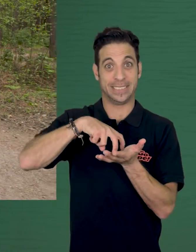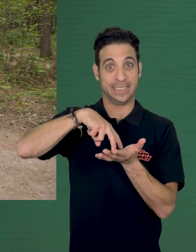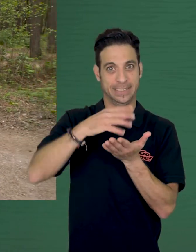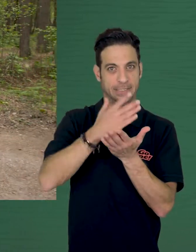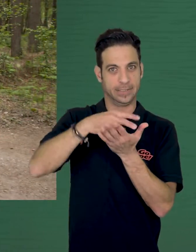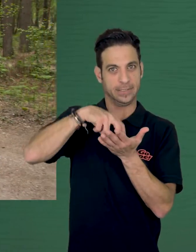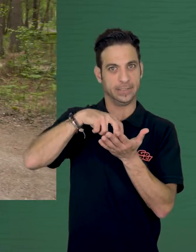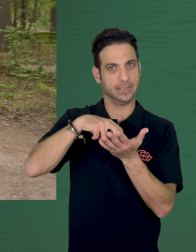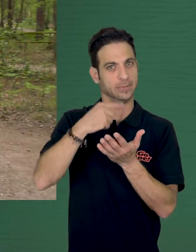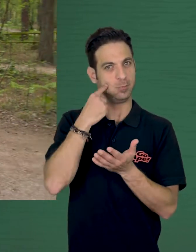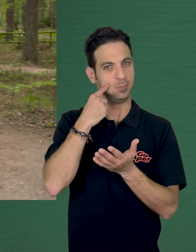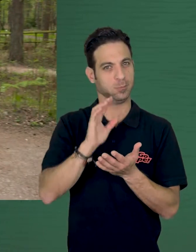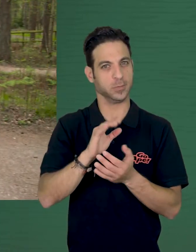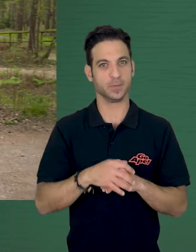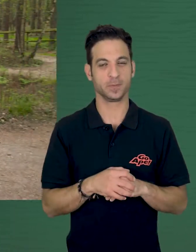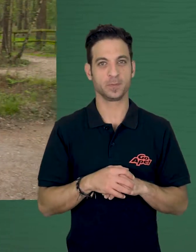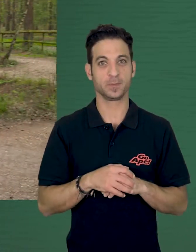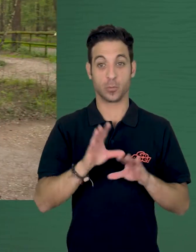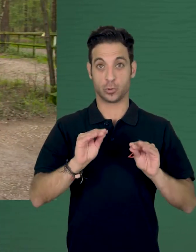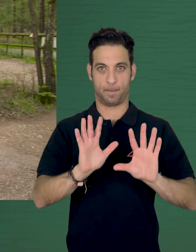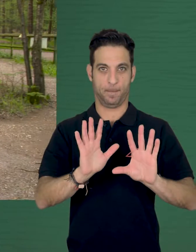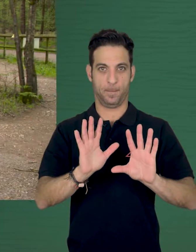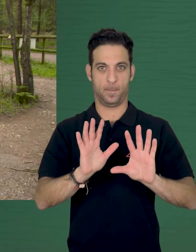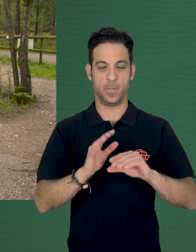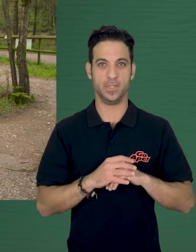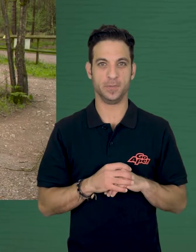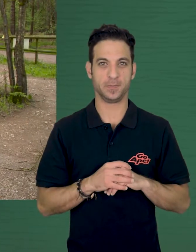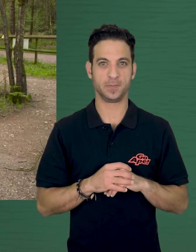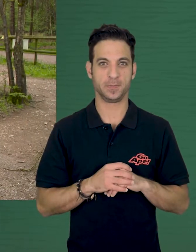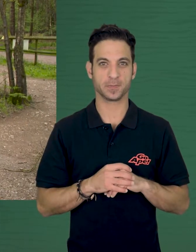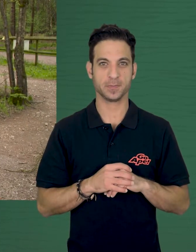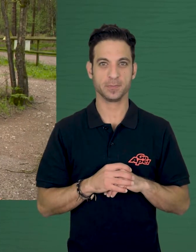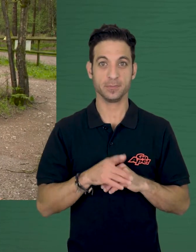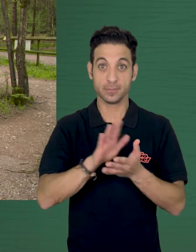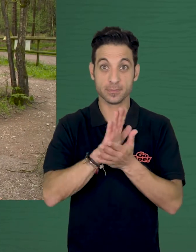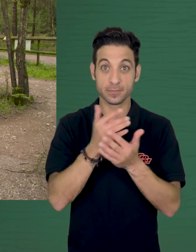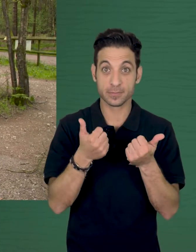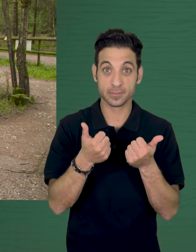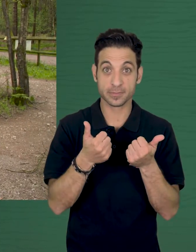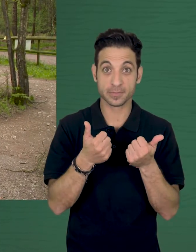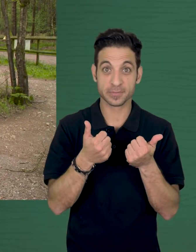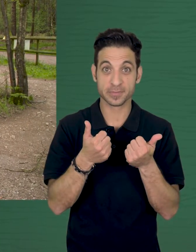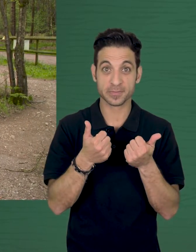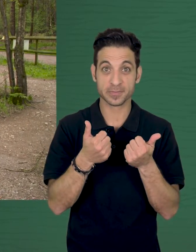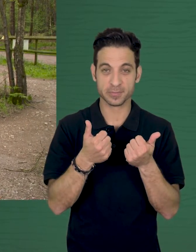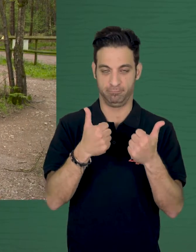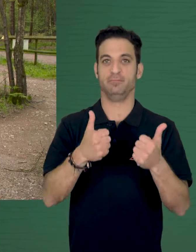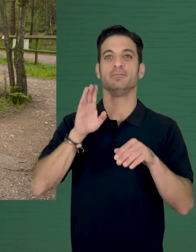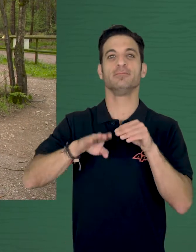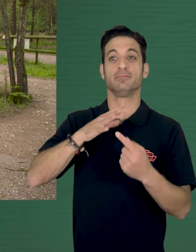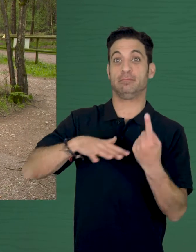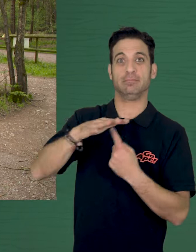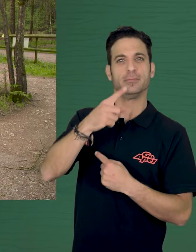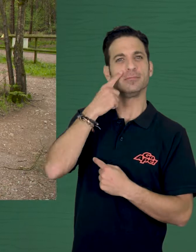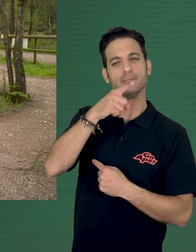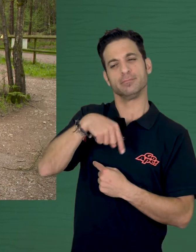bit bent, and just taking it nice and steady. If you want to stop there for me, are you happy with all of that? Yeah, sorted. Great, so the